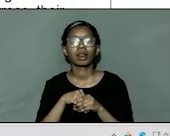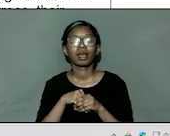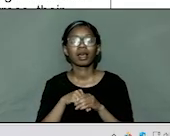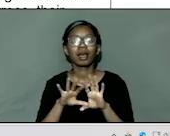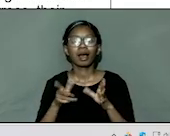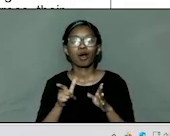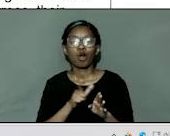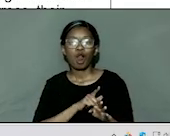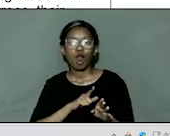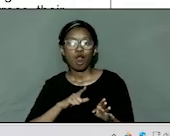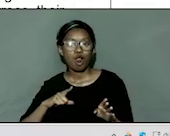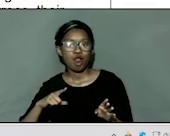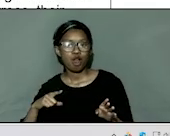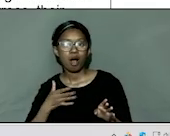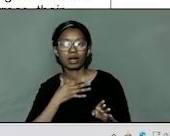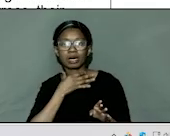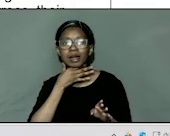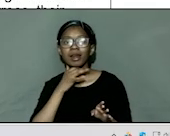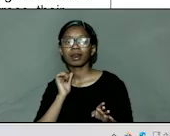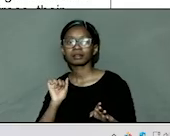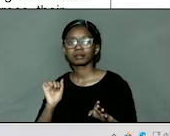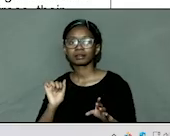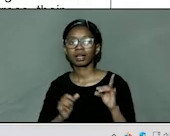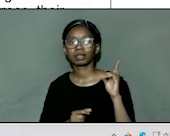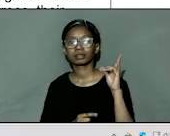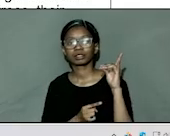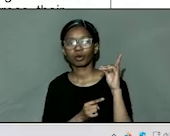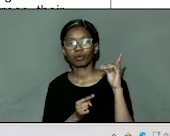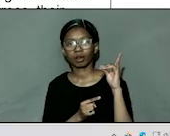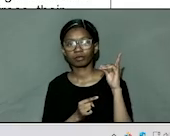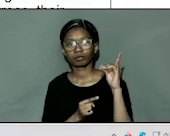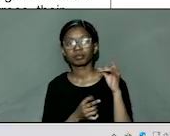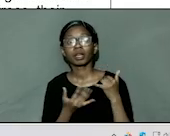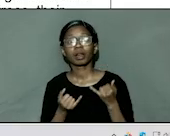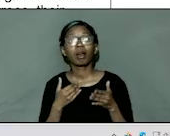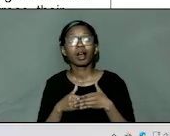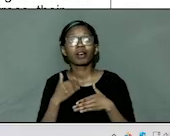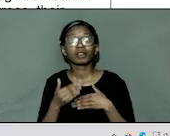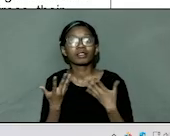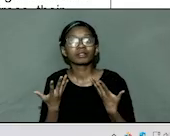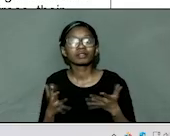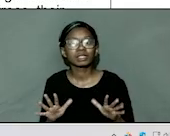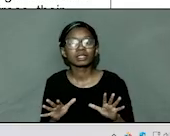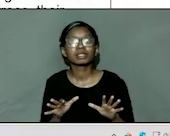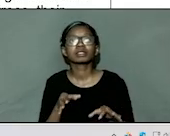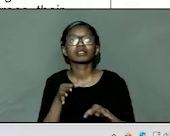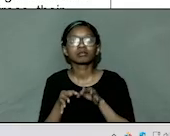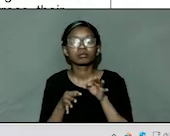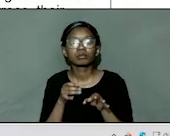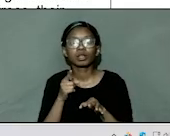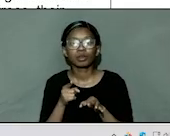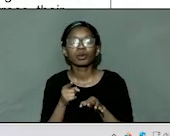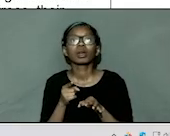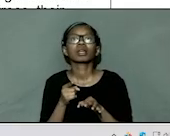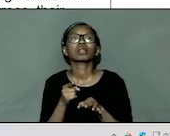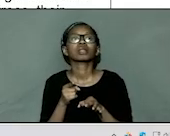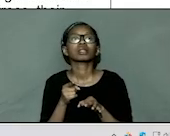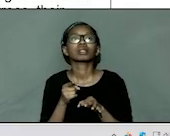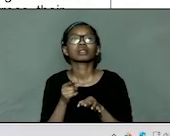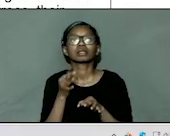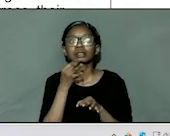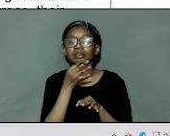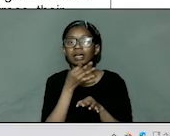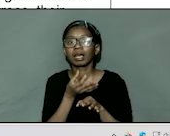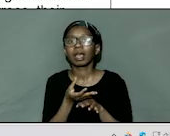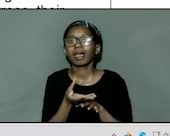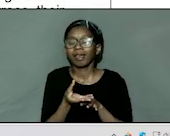Of the giraffes. Then after stating that, you describe the variation by stating that there are giraffes